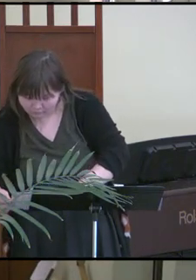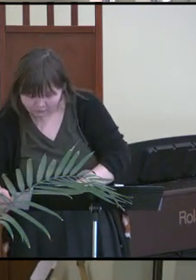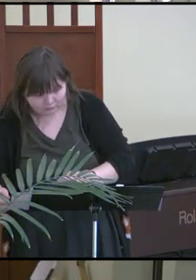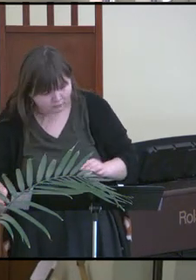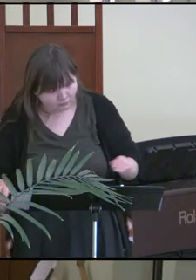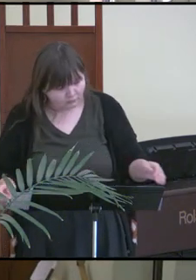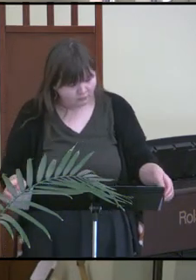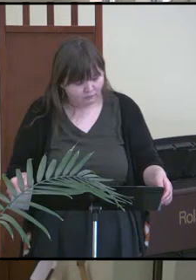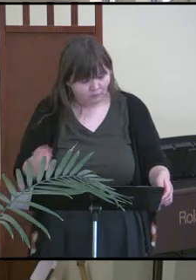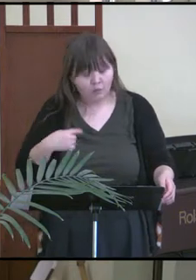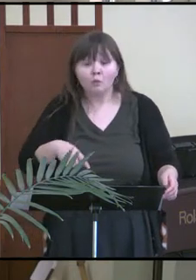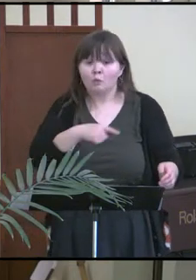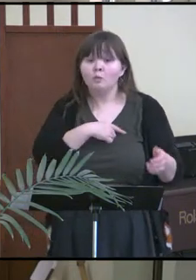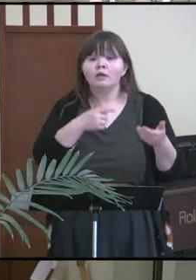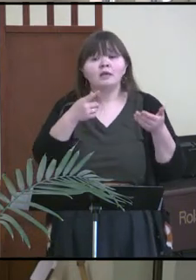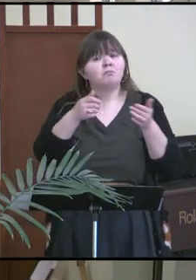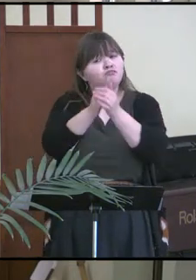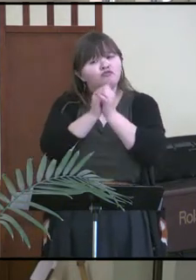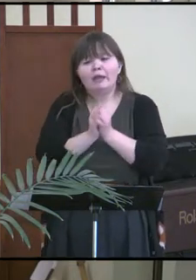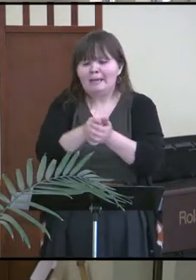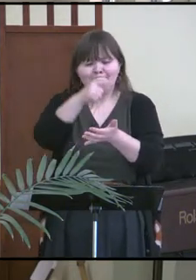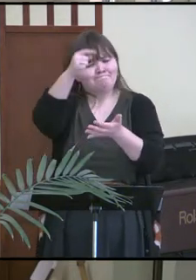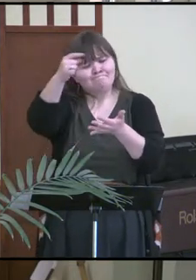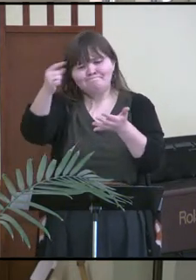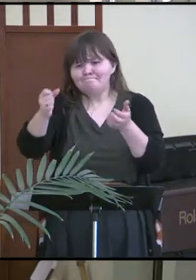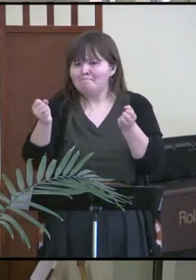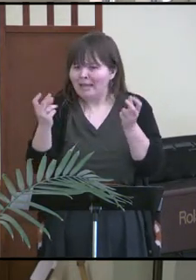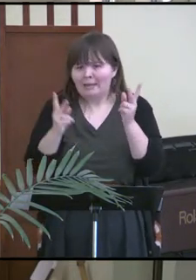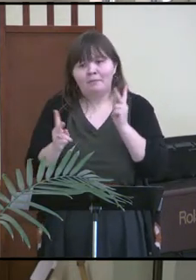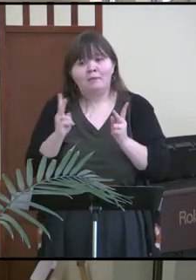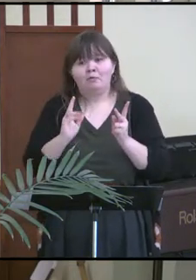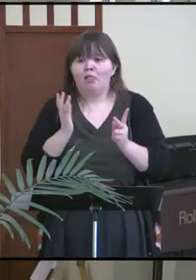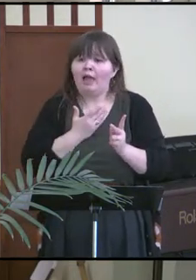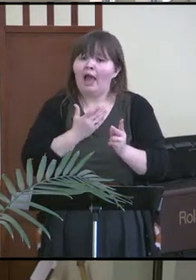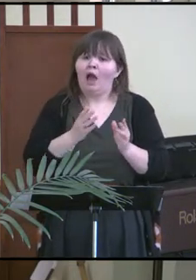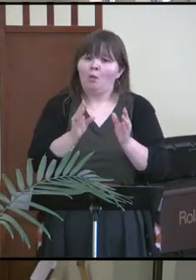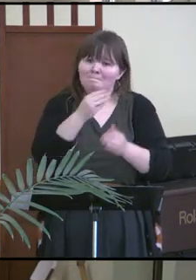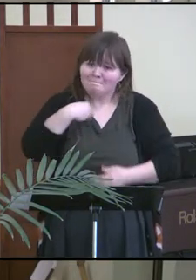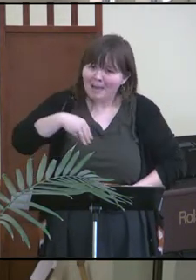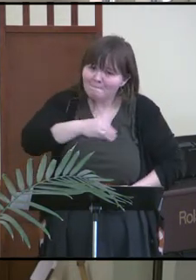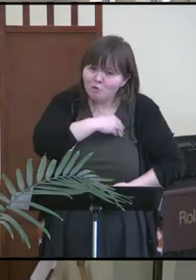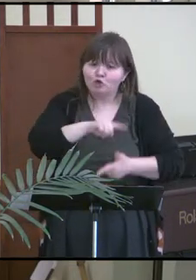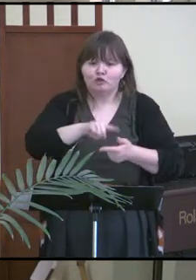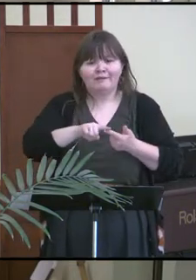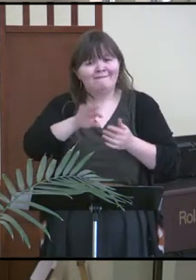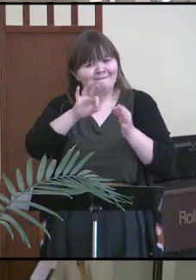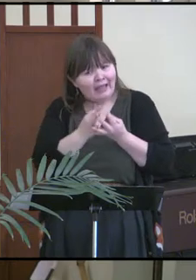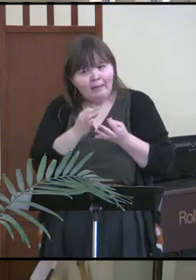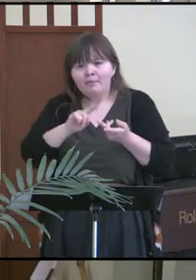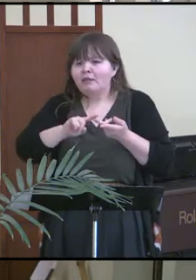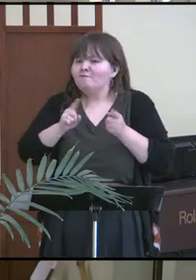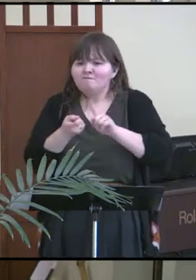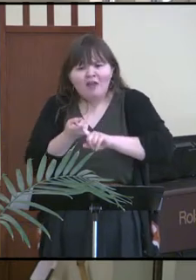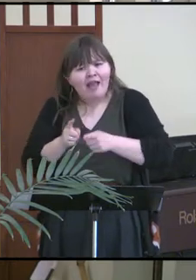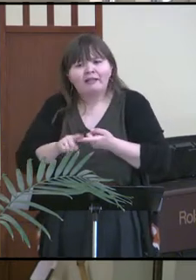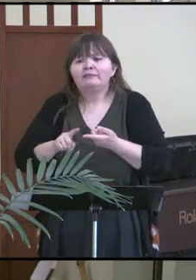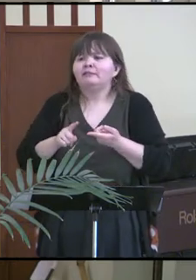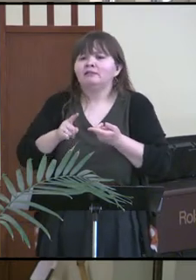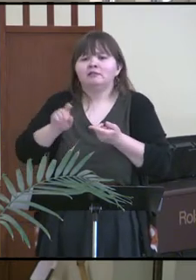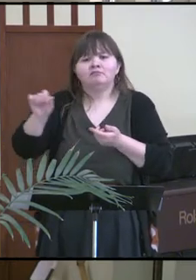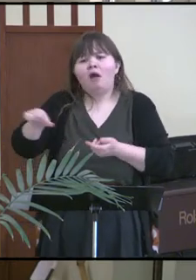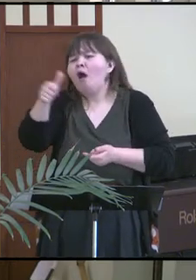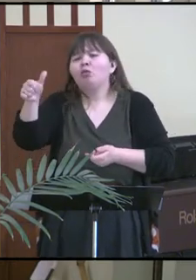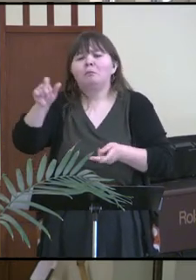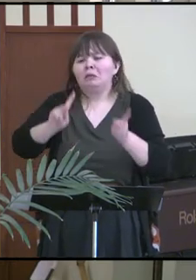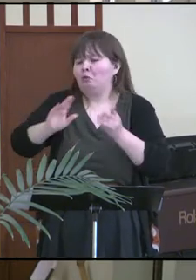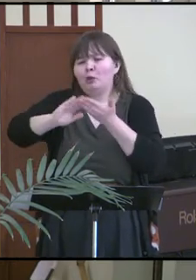Thanks be to God. We pray for many people in this church, our congregation members, our families, our friends, and our extended